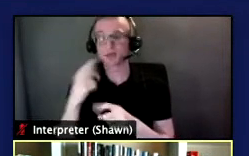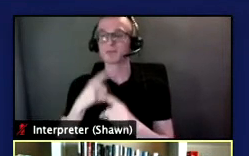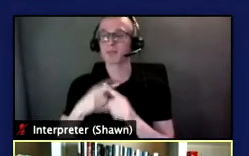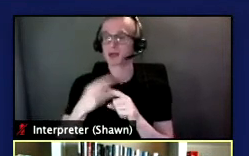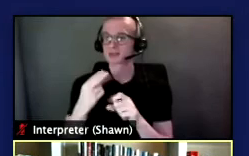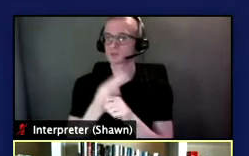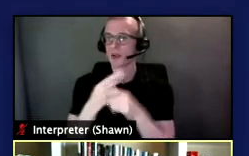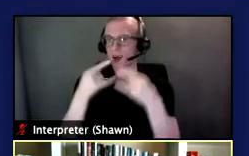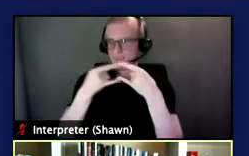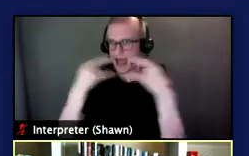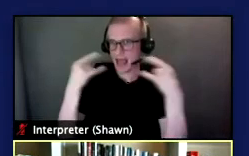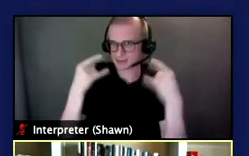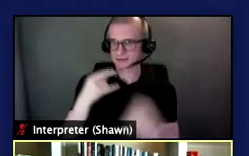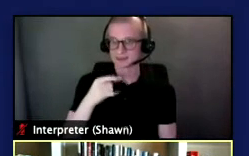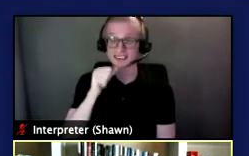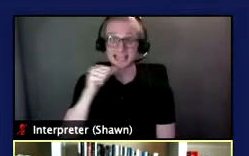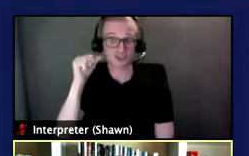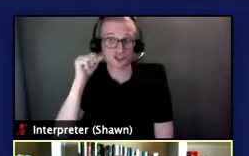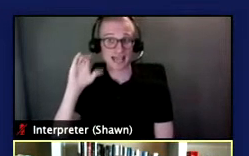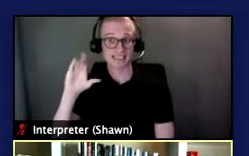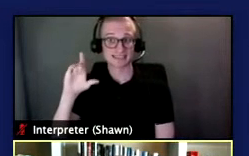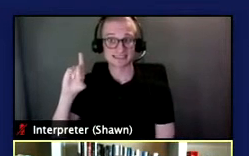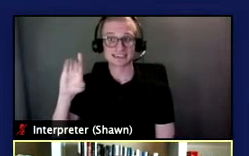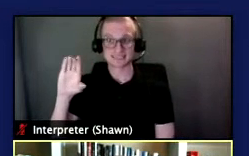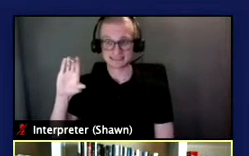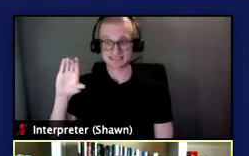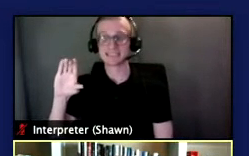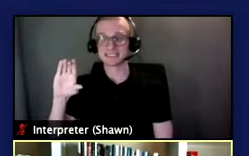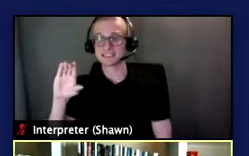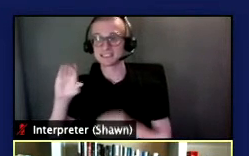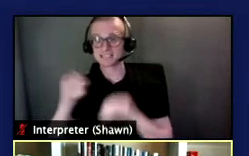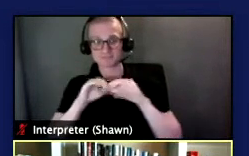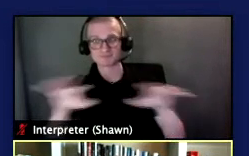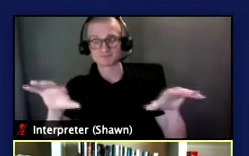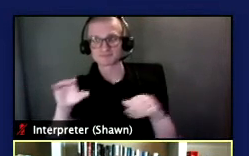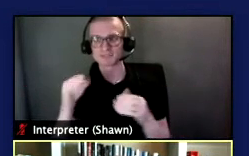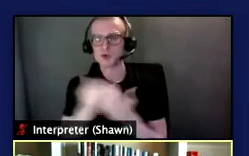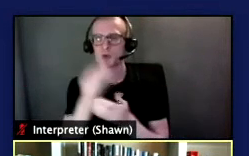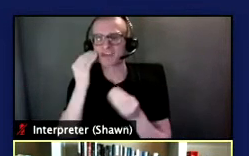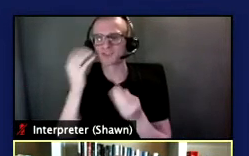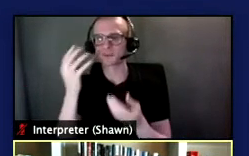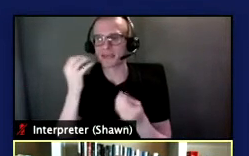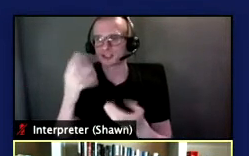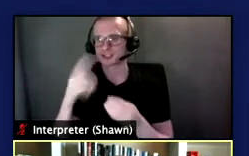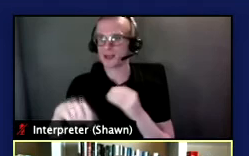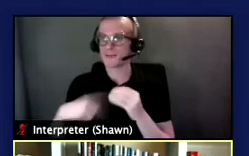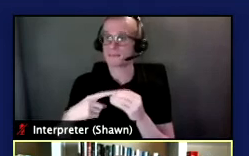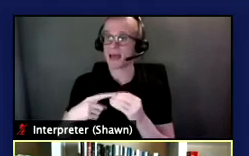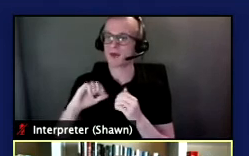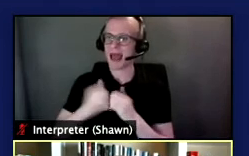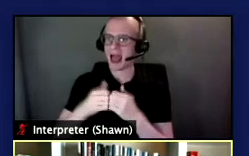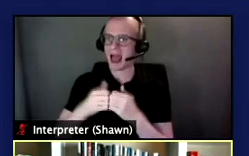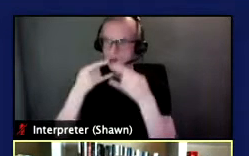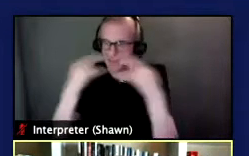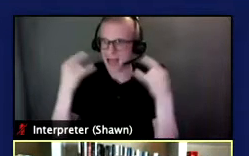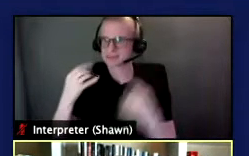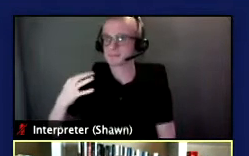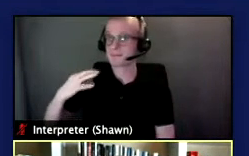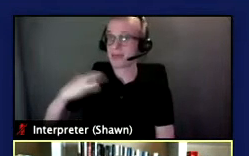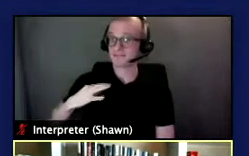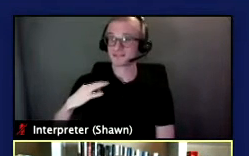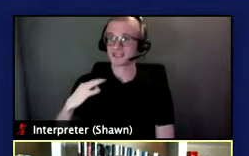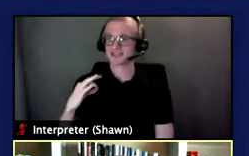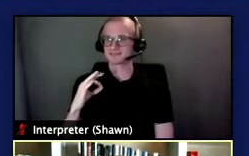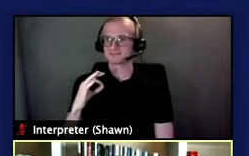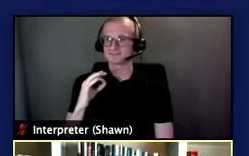information, a new brief describing the value of masks, both for the individual to protect themselves as well as protecting others.